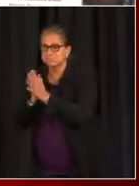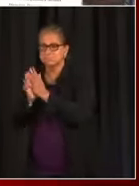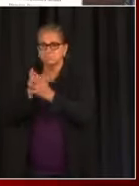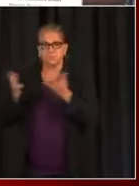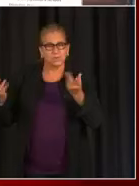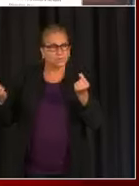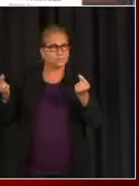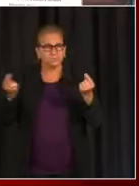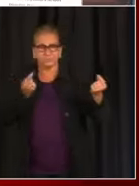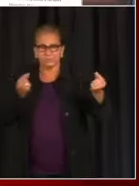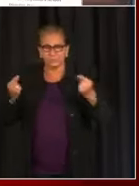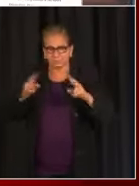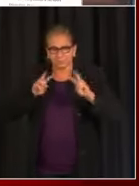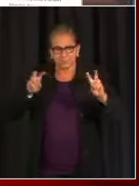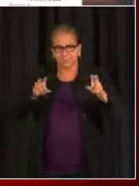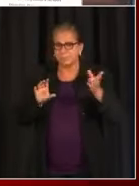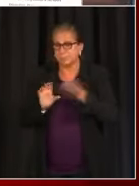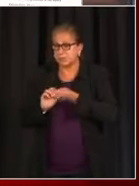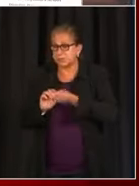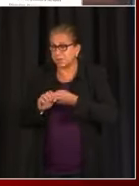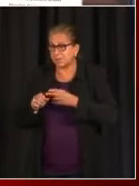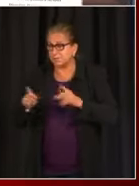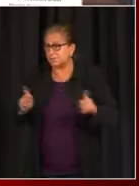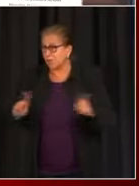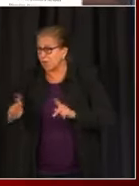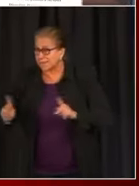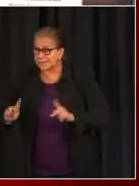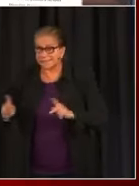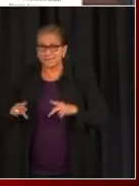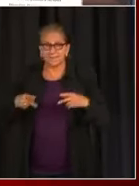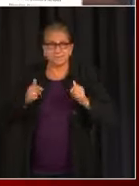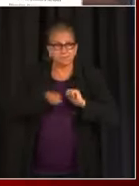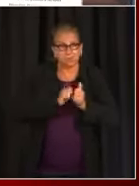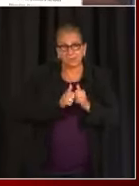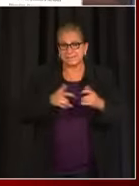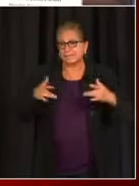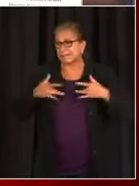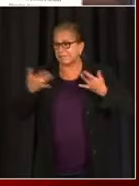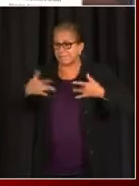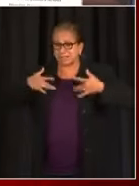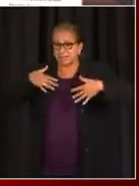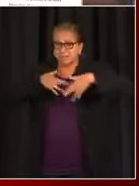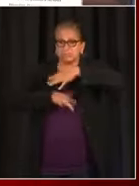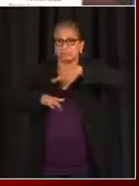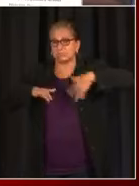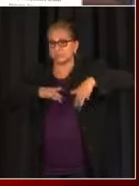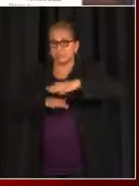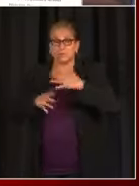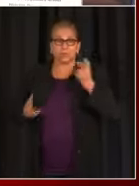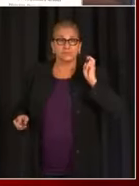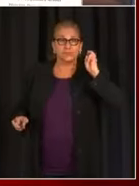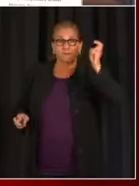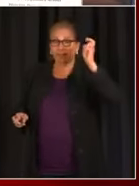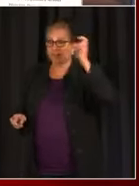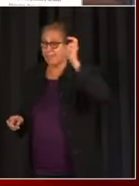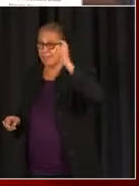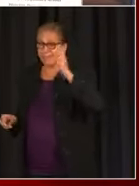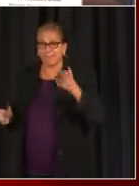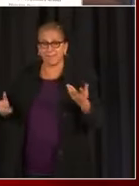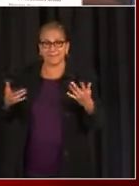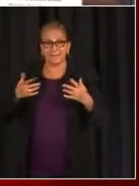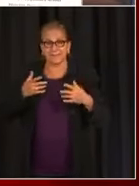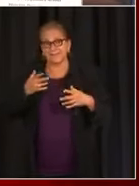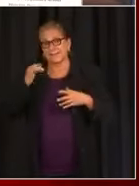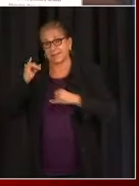that they have participated in that are now seeing an increase over the past month are travel, internationally